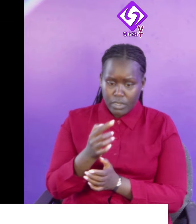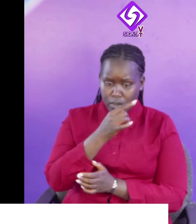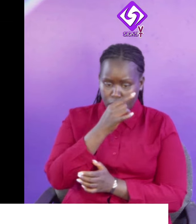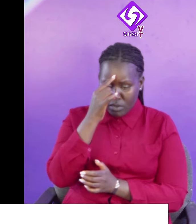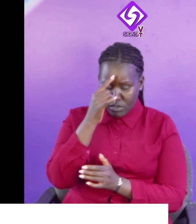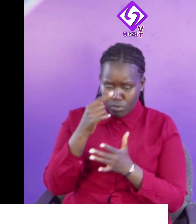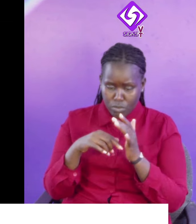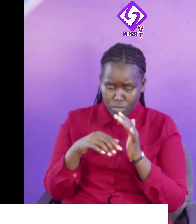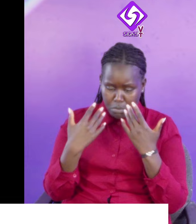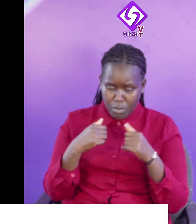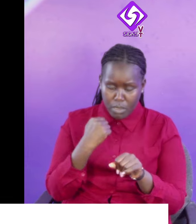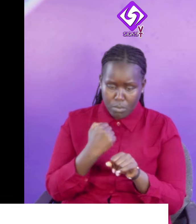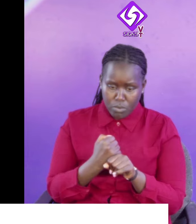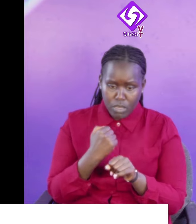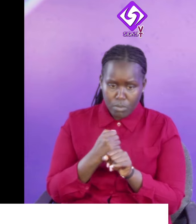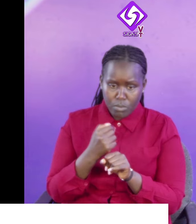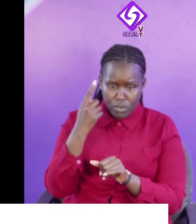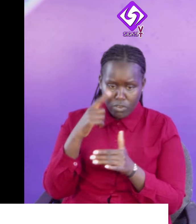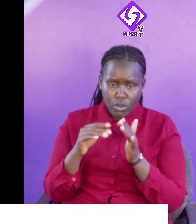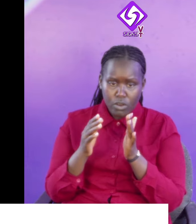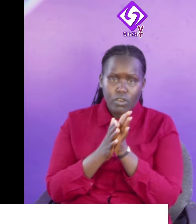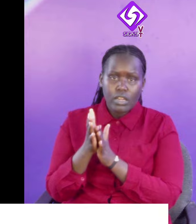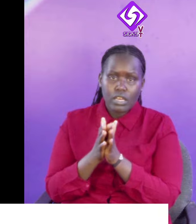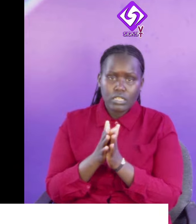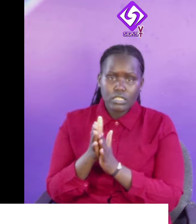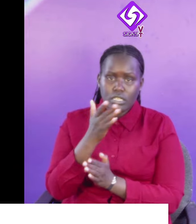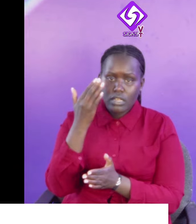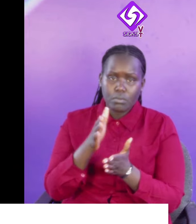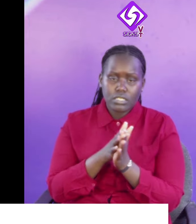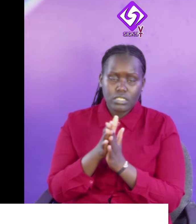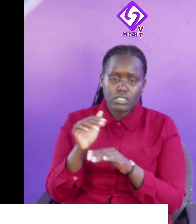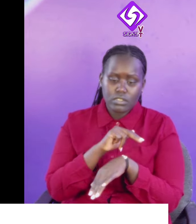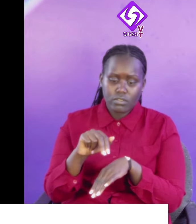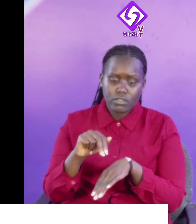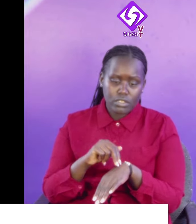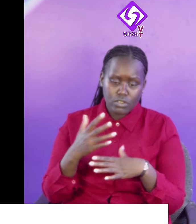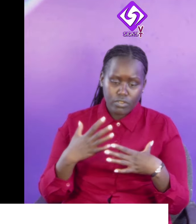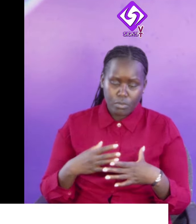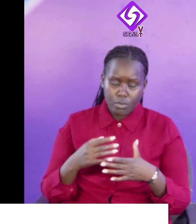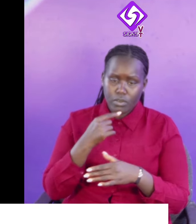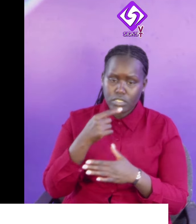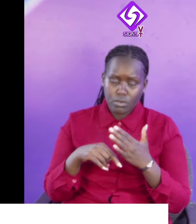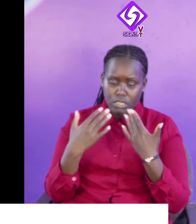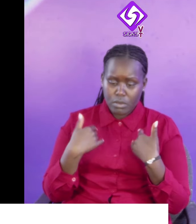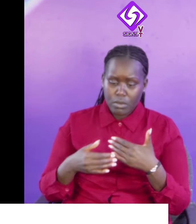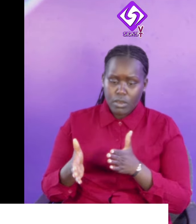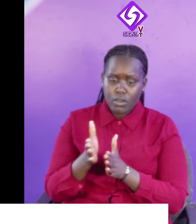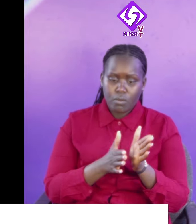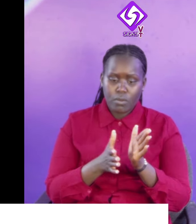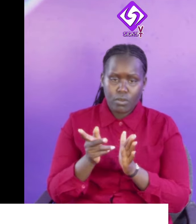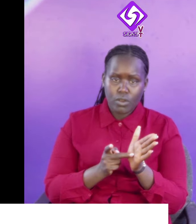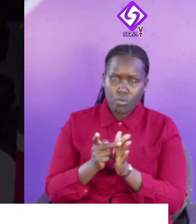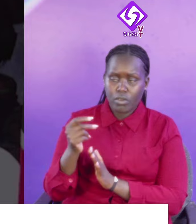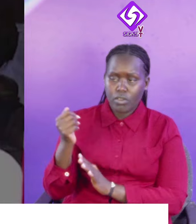doing, I know I'm doing it in the interest and the best interest of this nation, Mr. Speaker. And I say that I'm prepared to pay the political price,